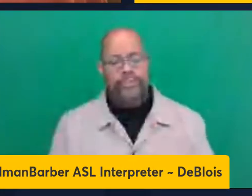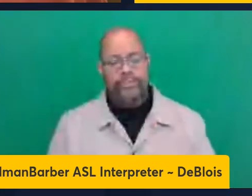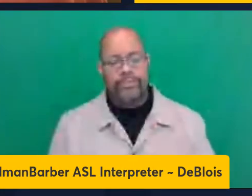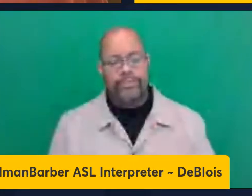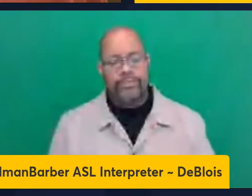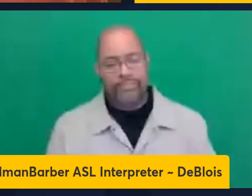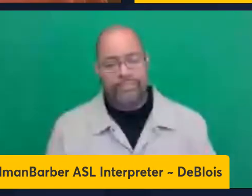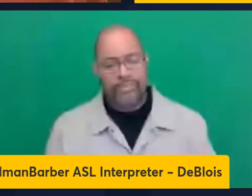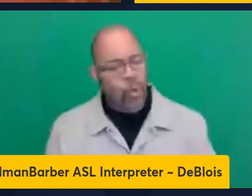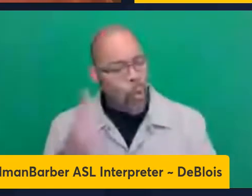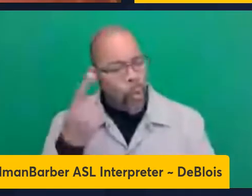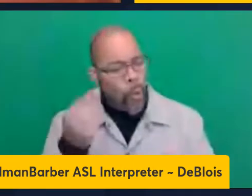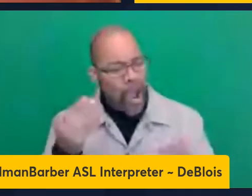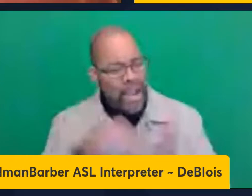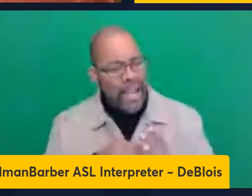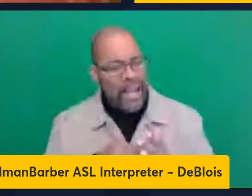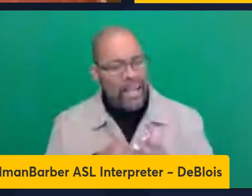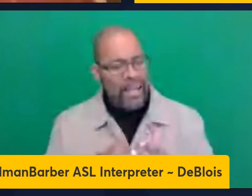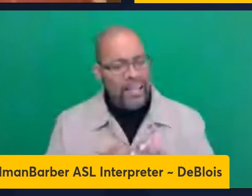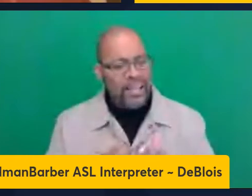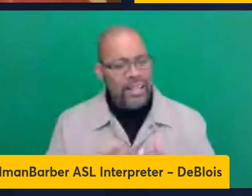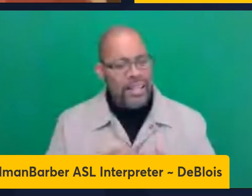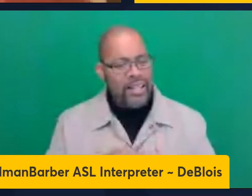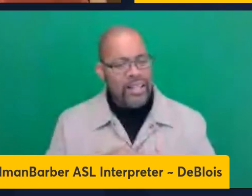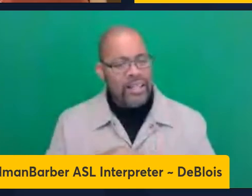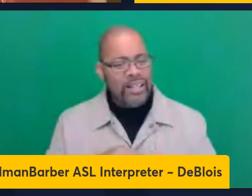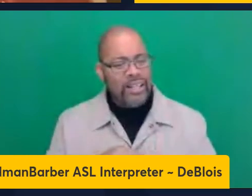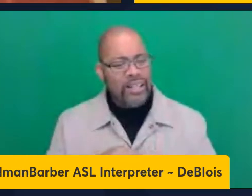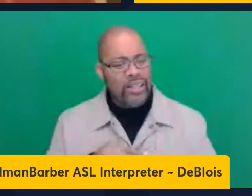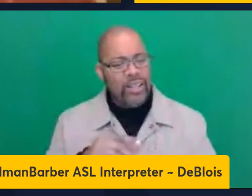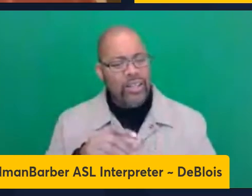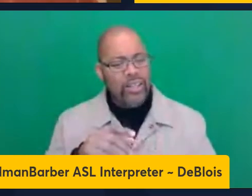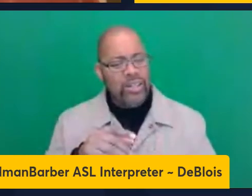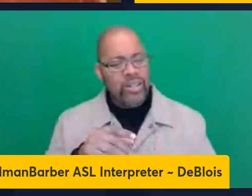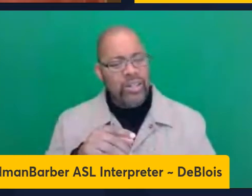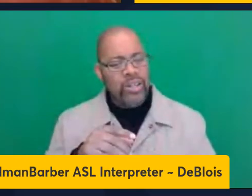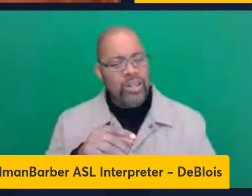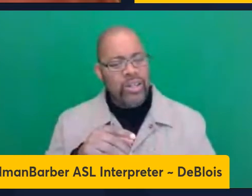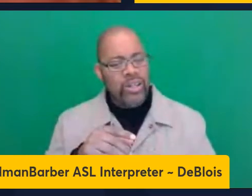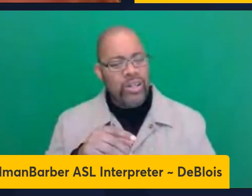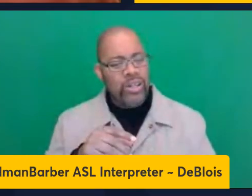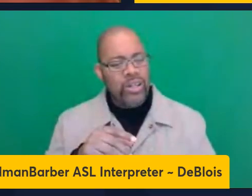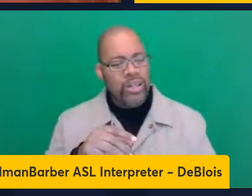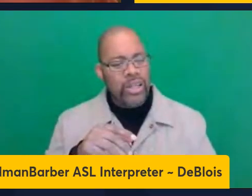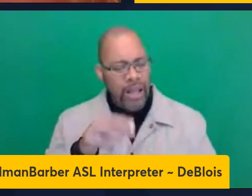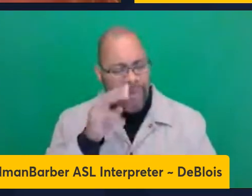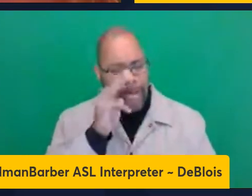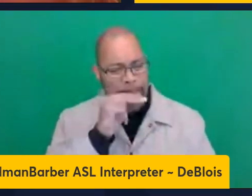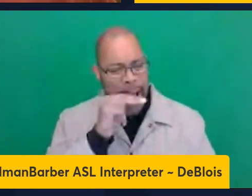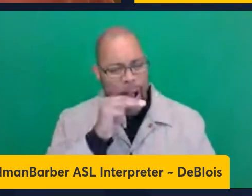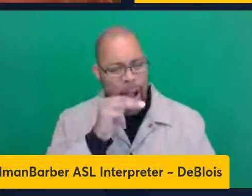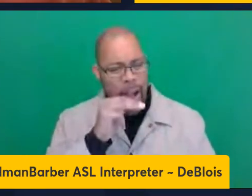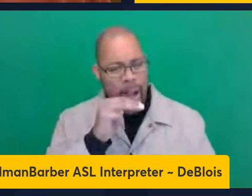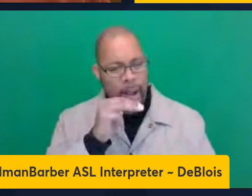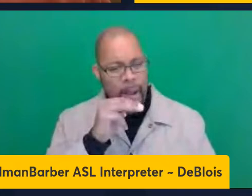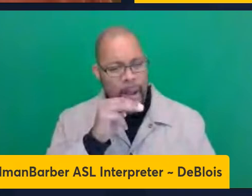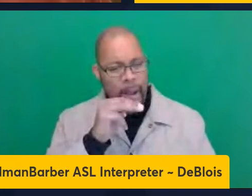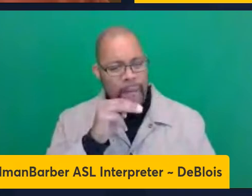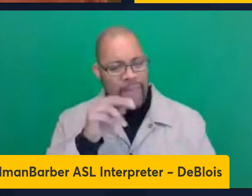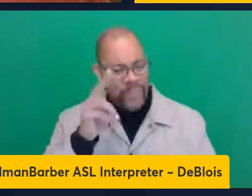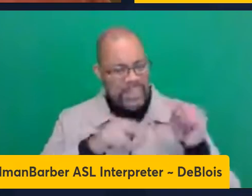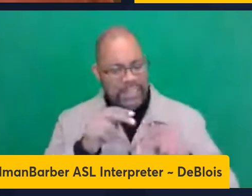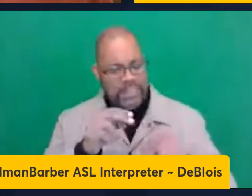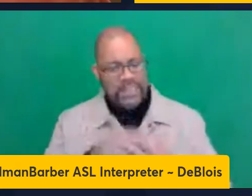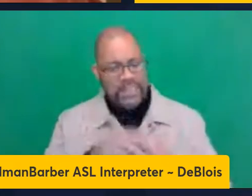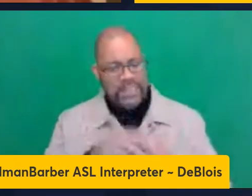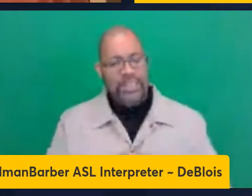A what, please? A mouse facility. Like, do A you what guys facility? mouse? Oh, mouse. Oh,